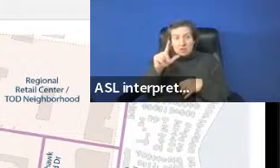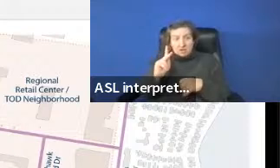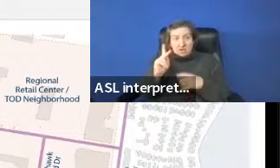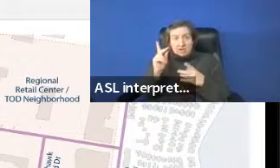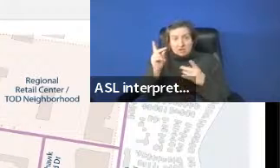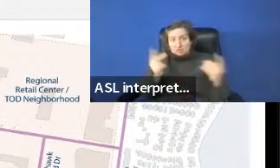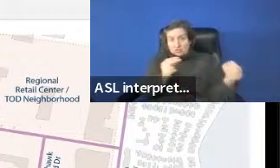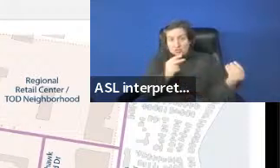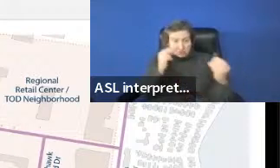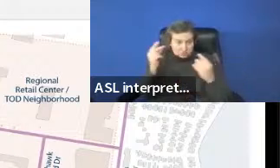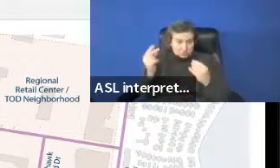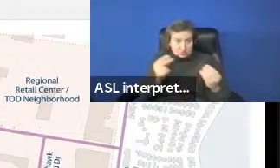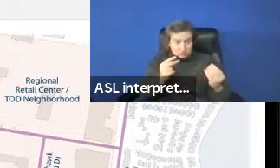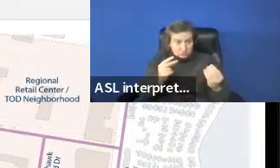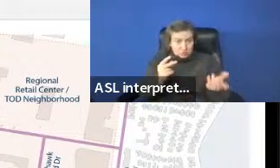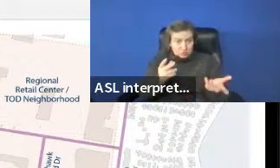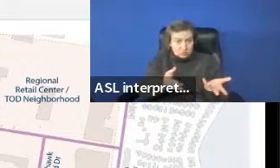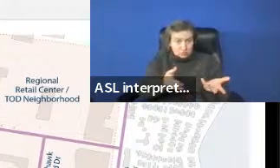thing.